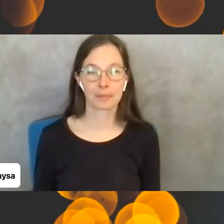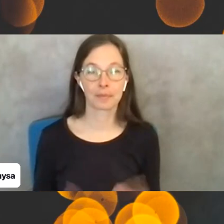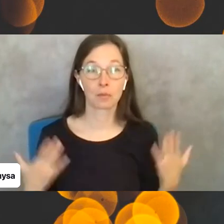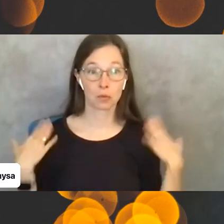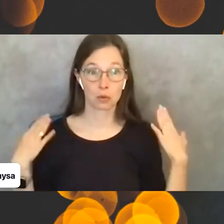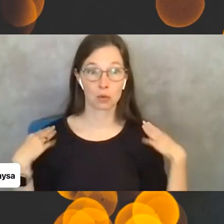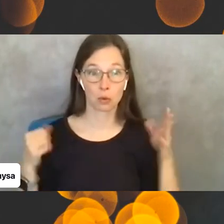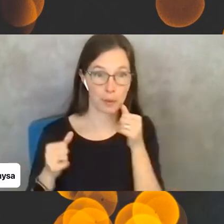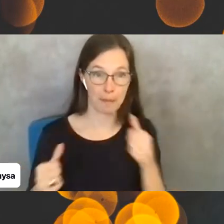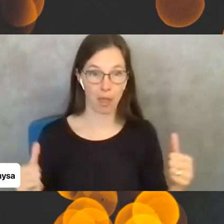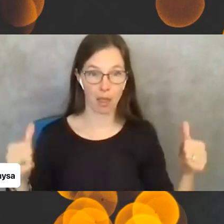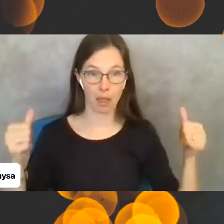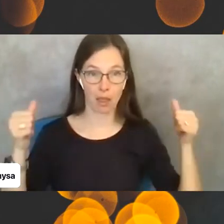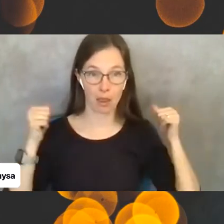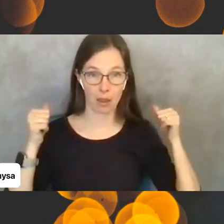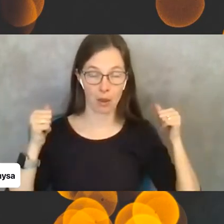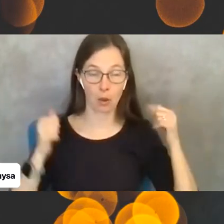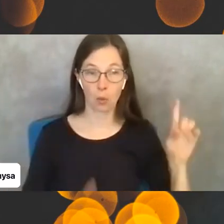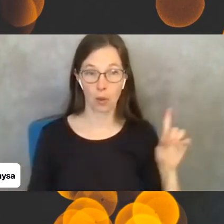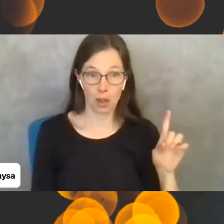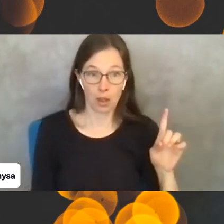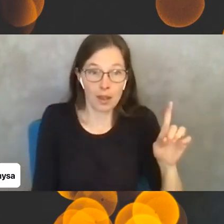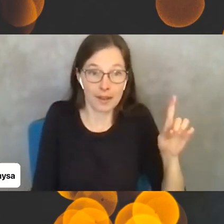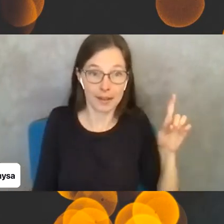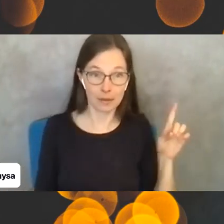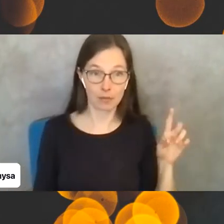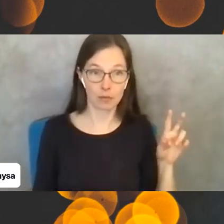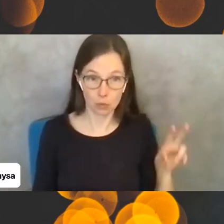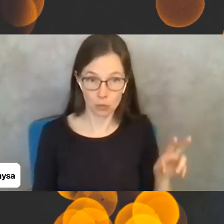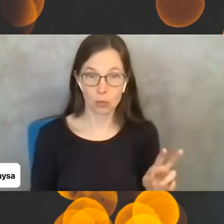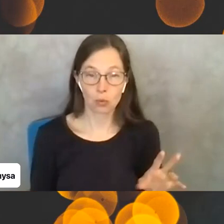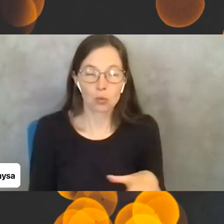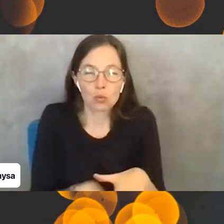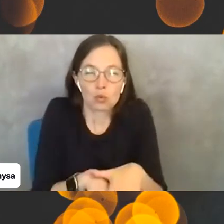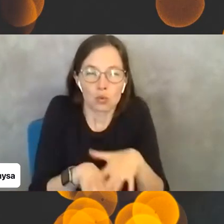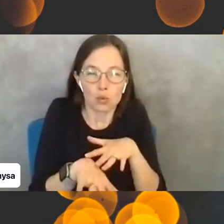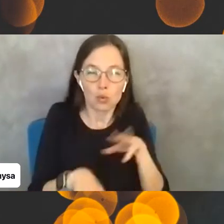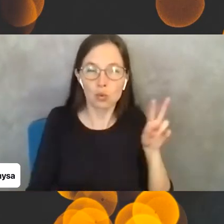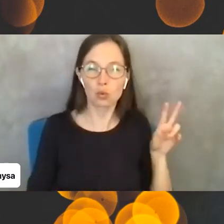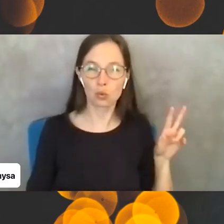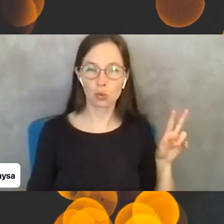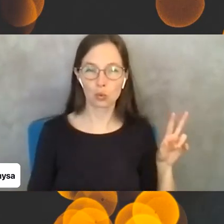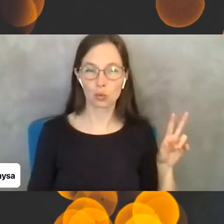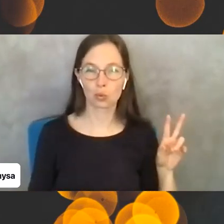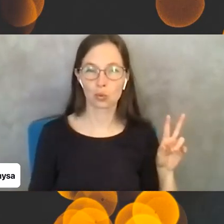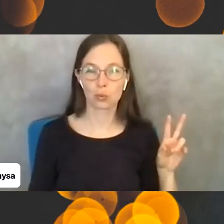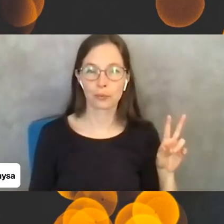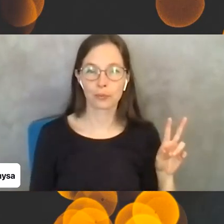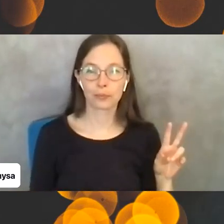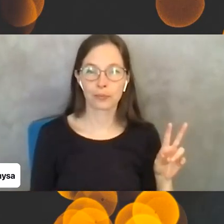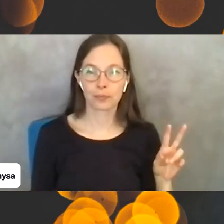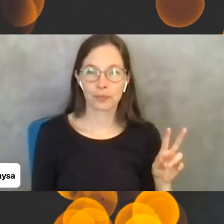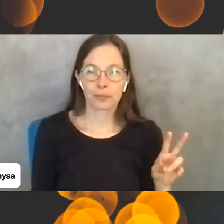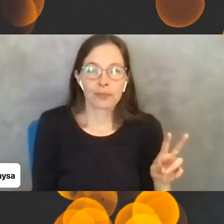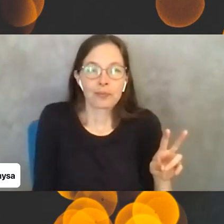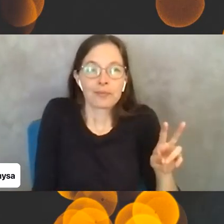shoulders back. 1, and nice and slow 2, and